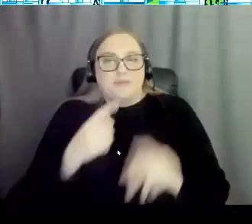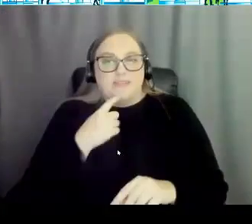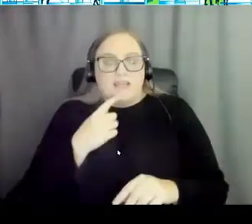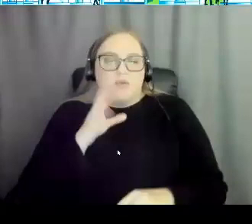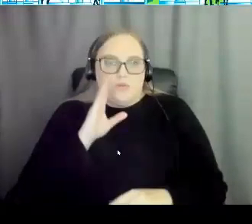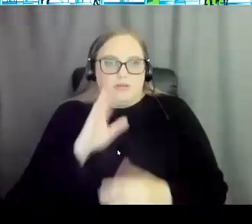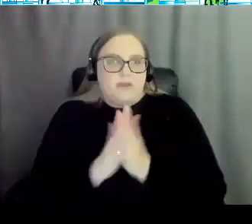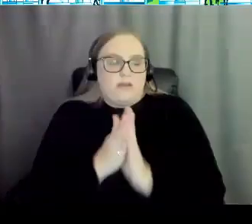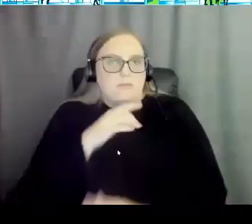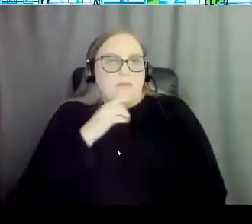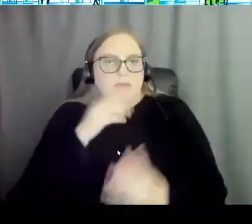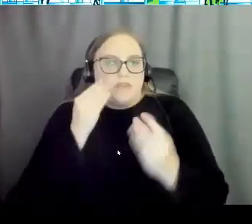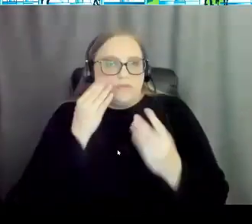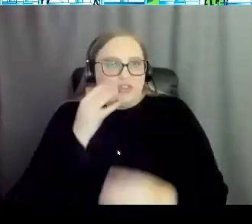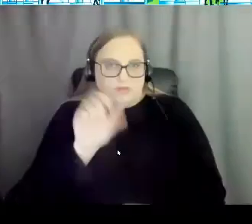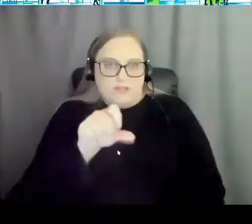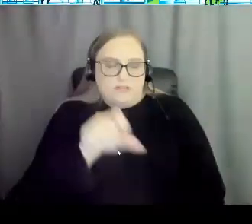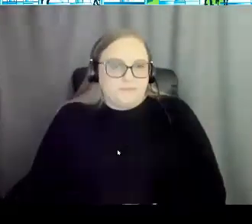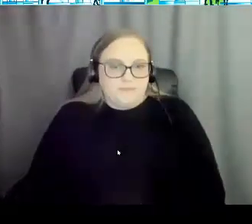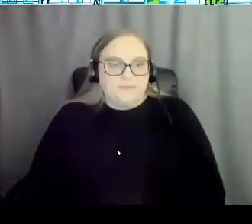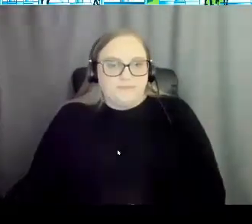information. So.